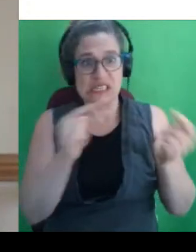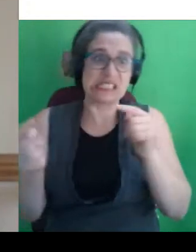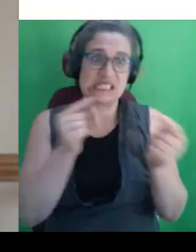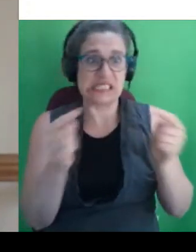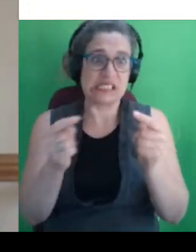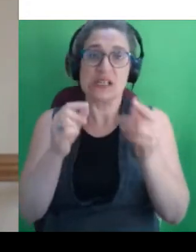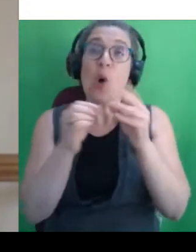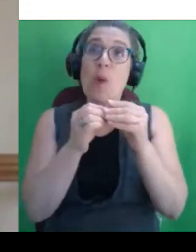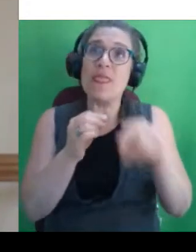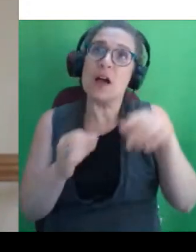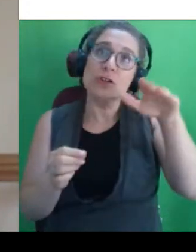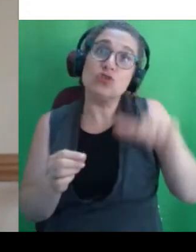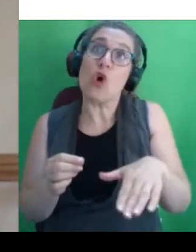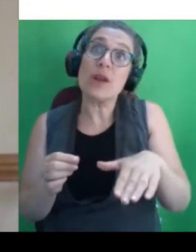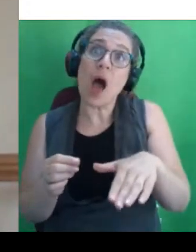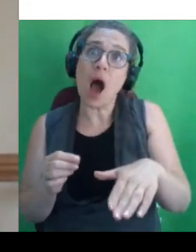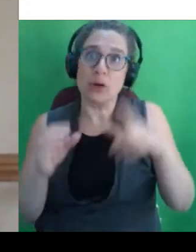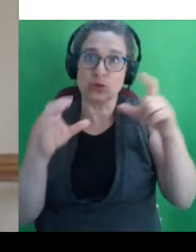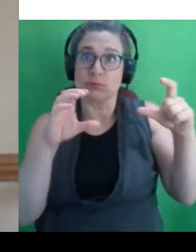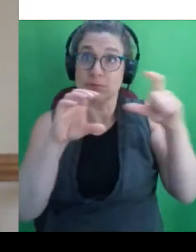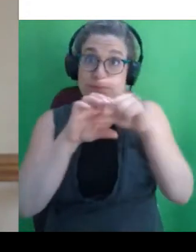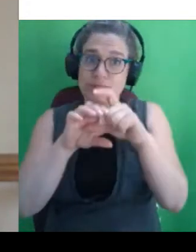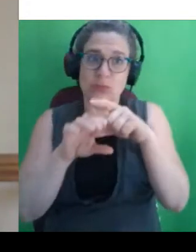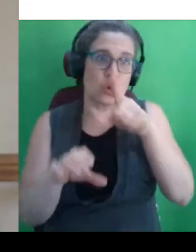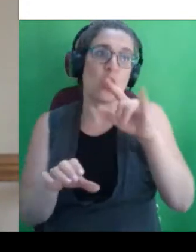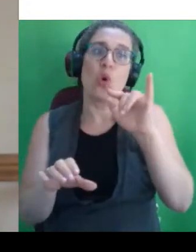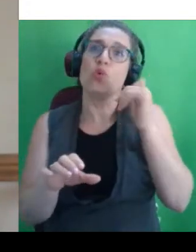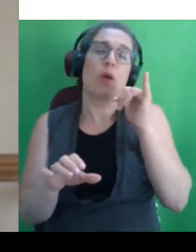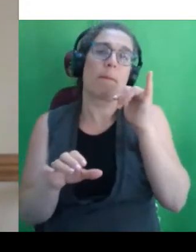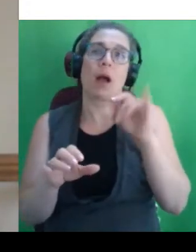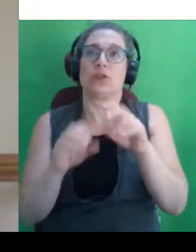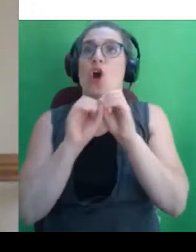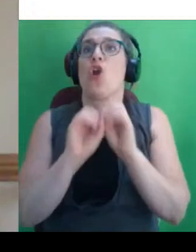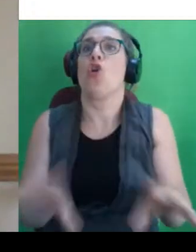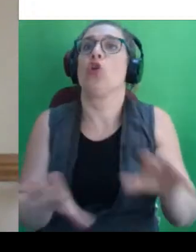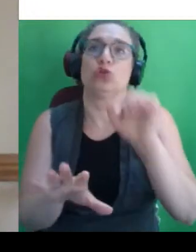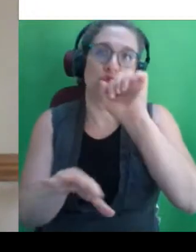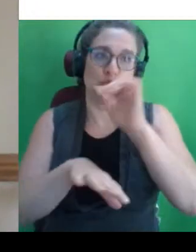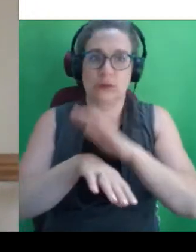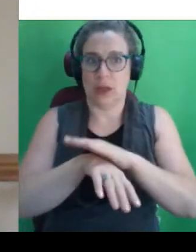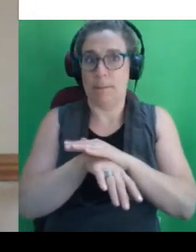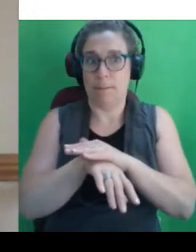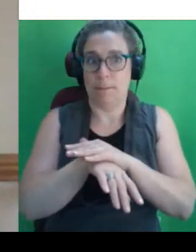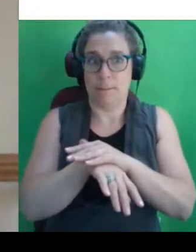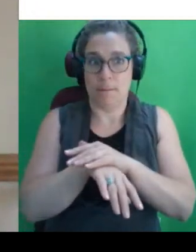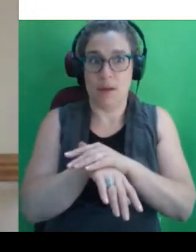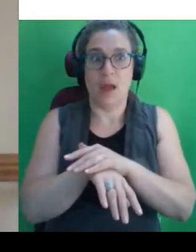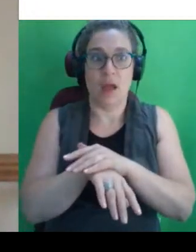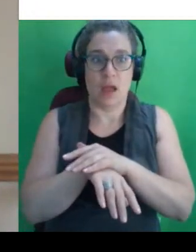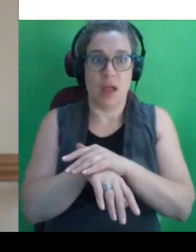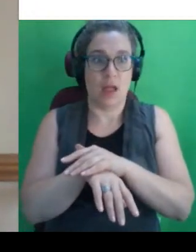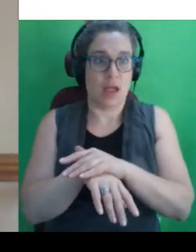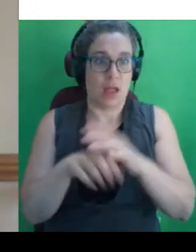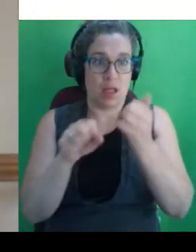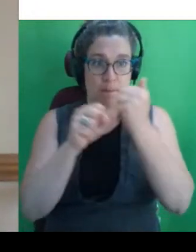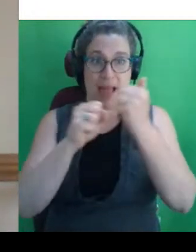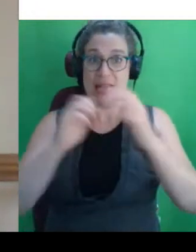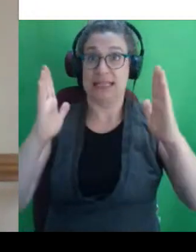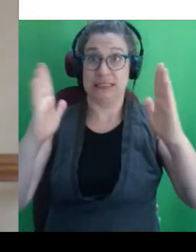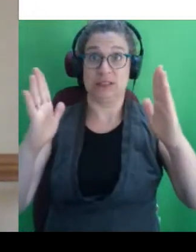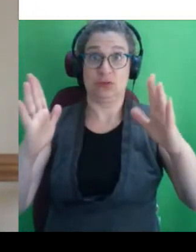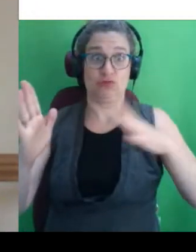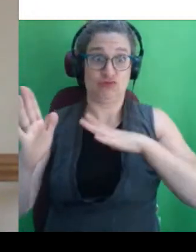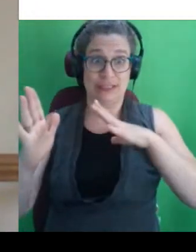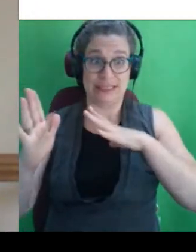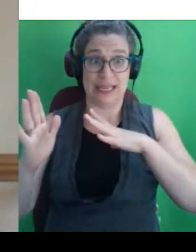the spacer in place, you may have lost the active part of the drug. So spacer always in position first, and you